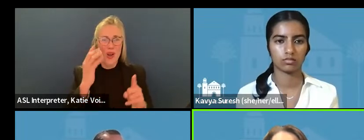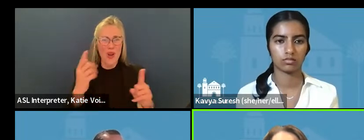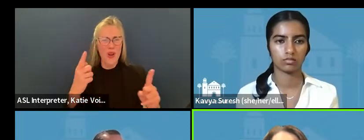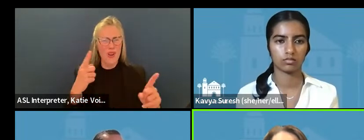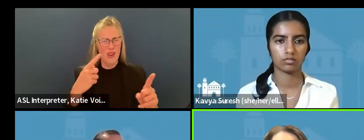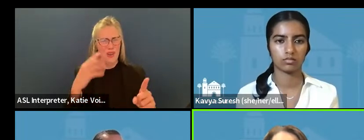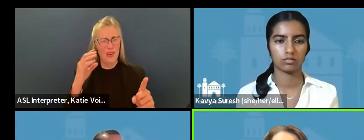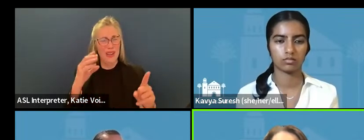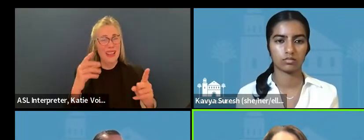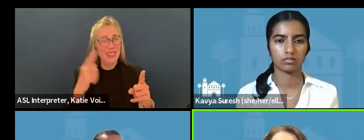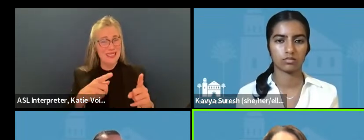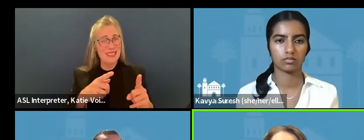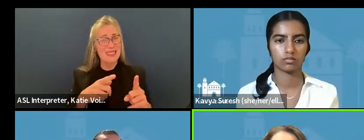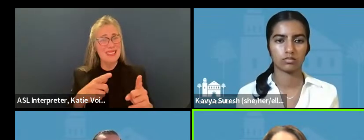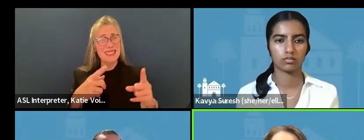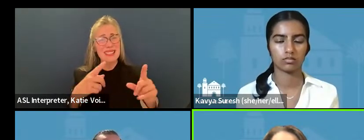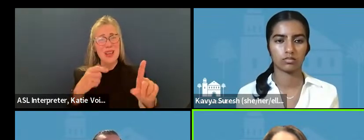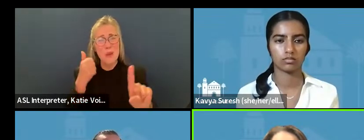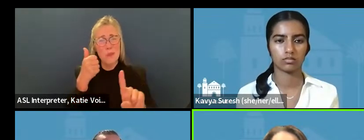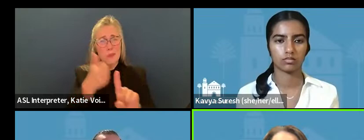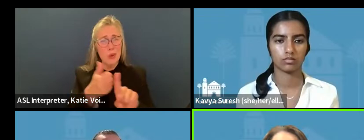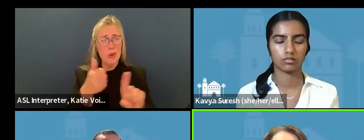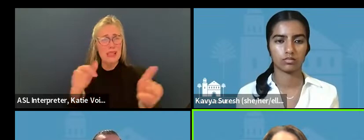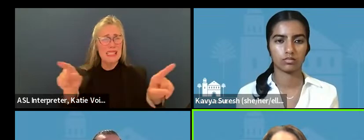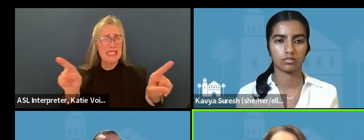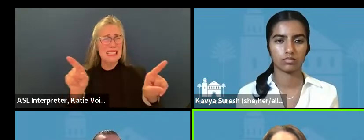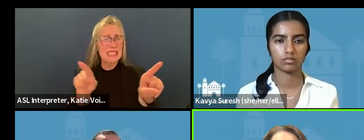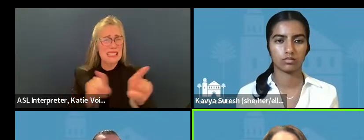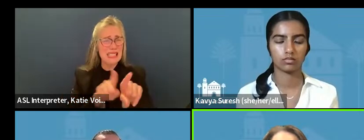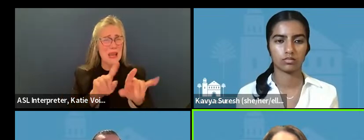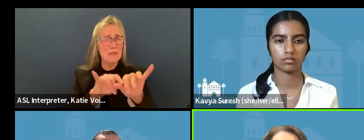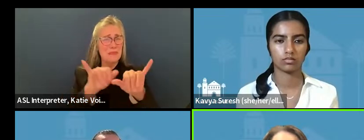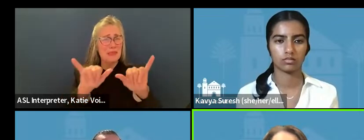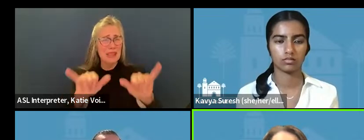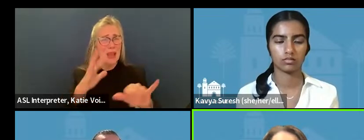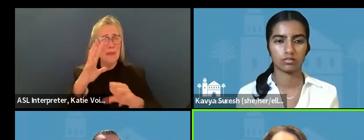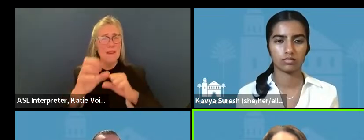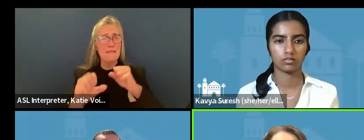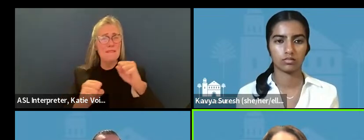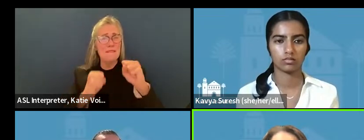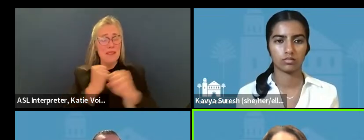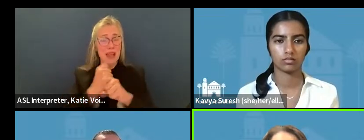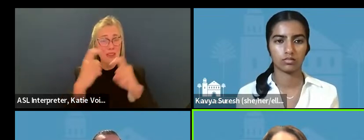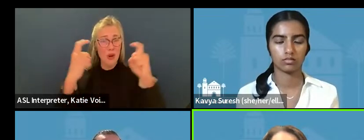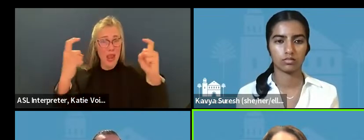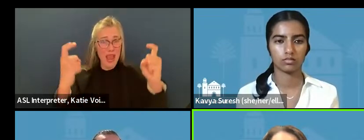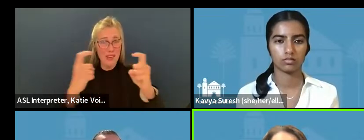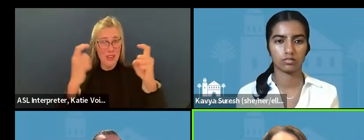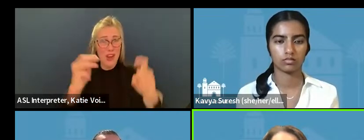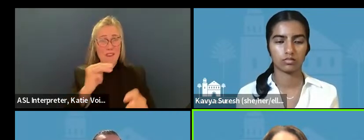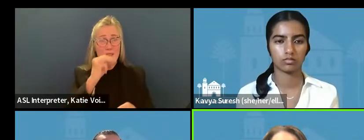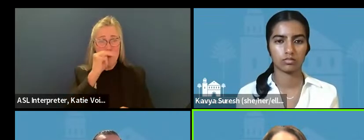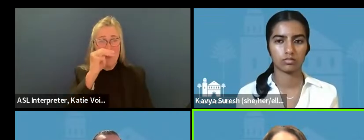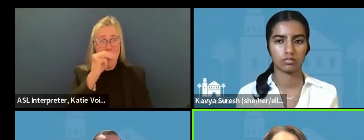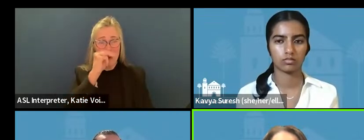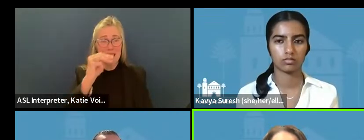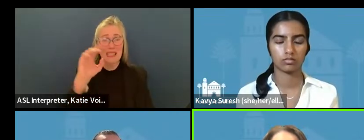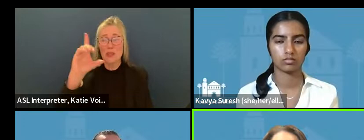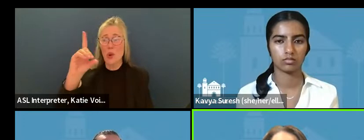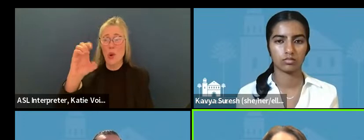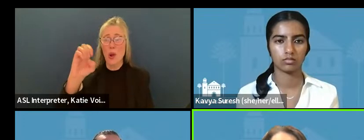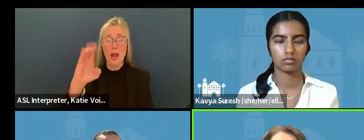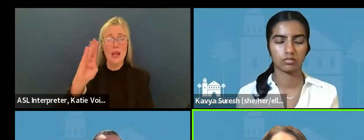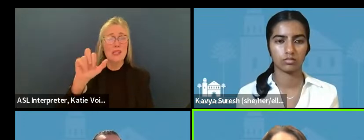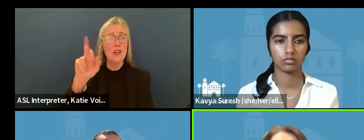of the Montecito debris flow, and we want to make sure that we take a moment to remember and reflect